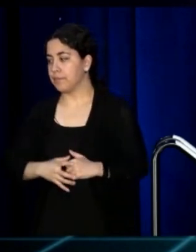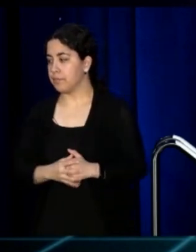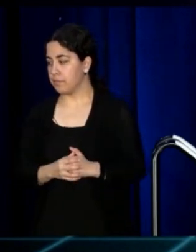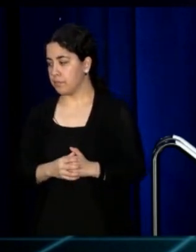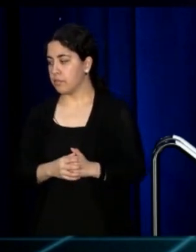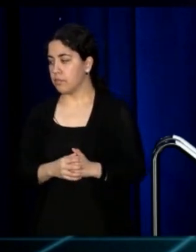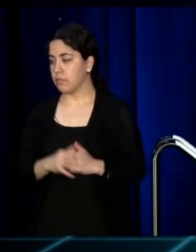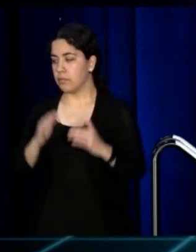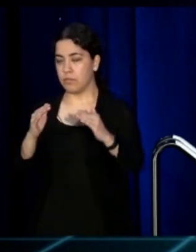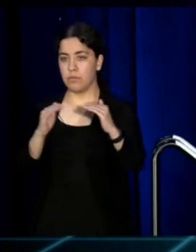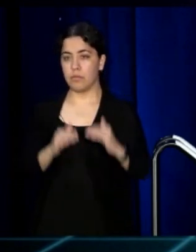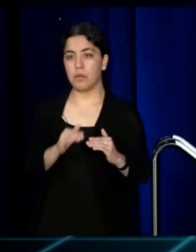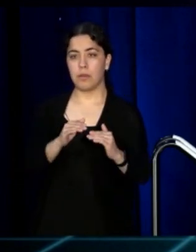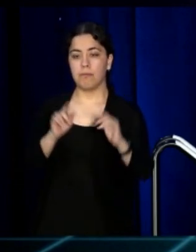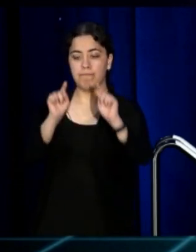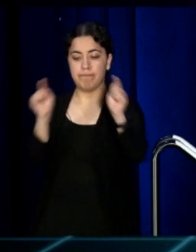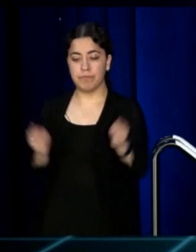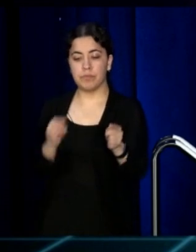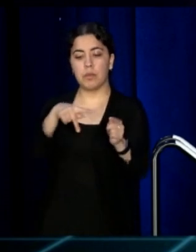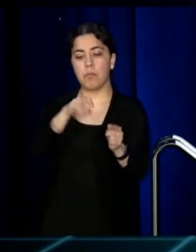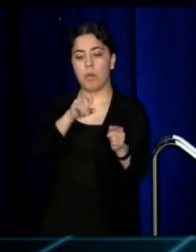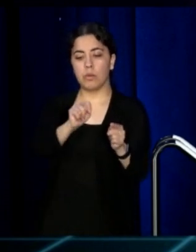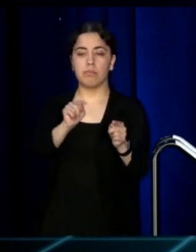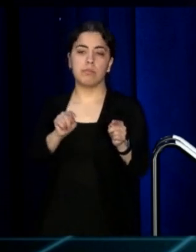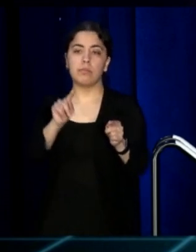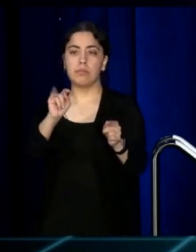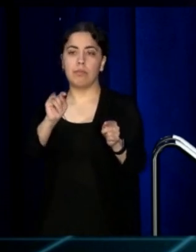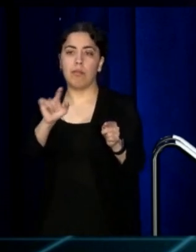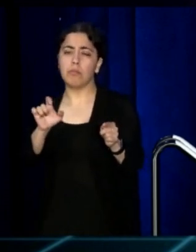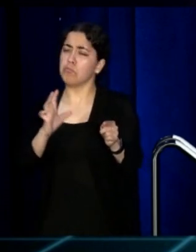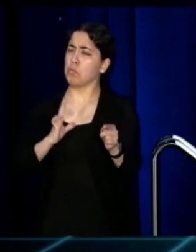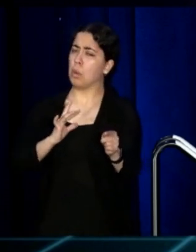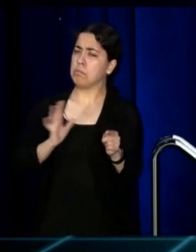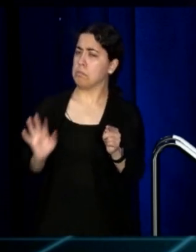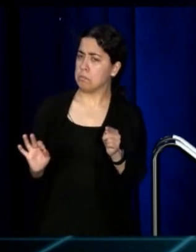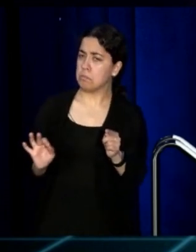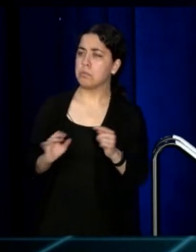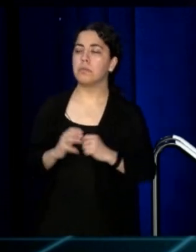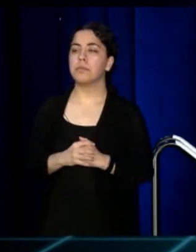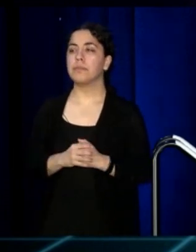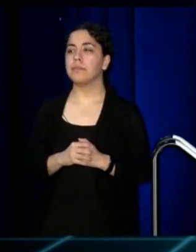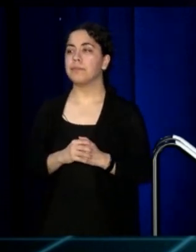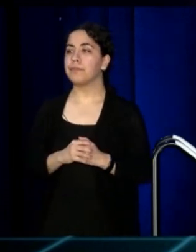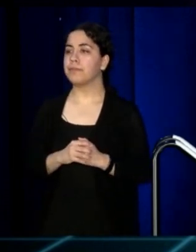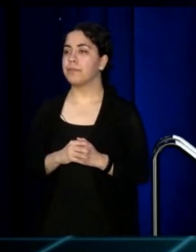and we'll say post.title, something like that. Pretty cool.